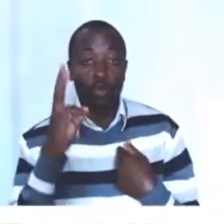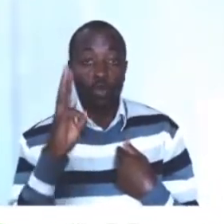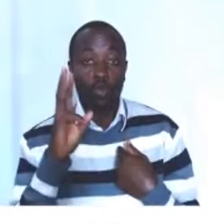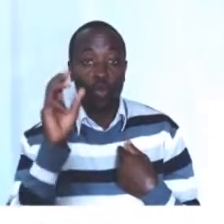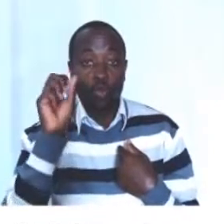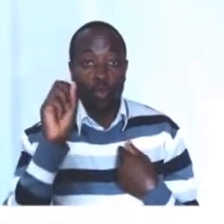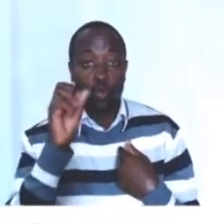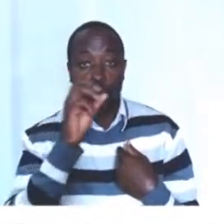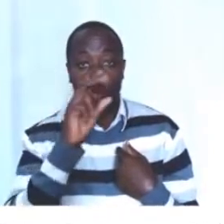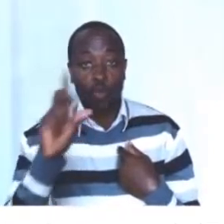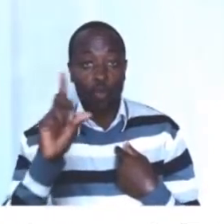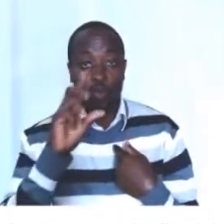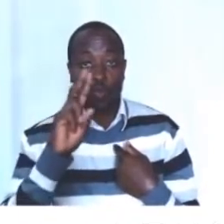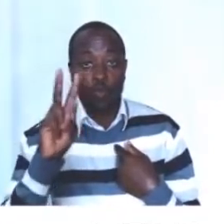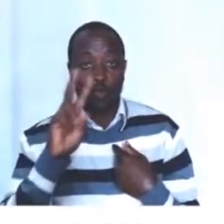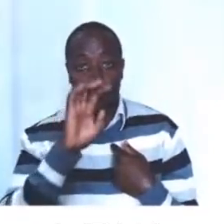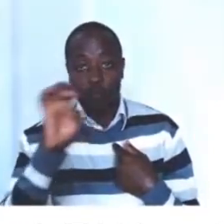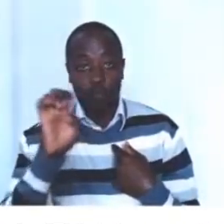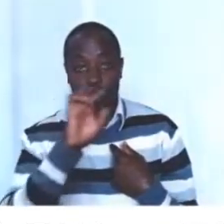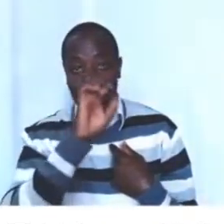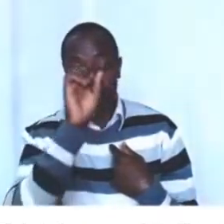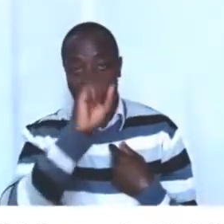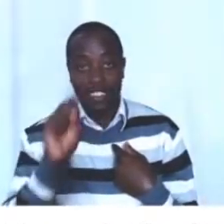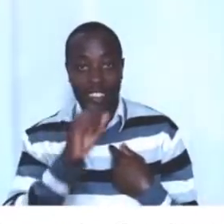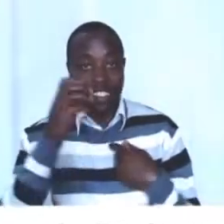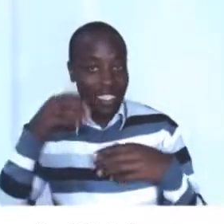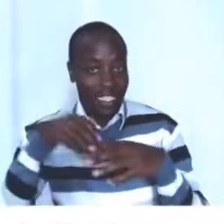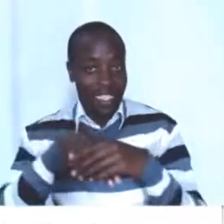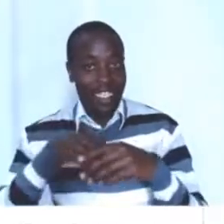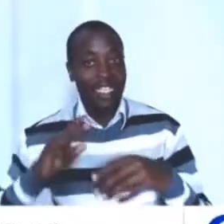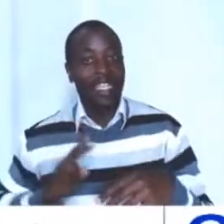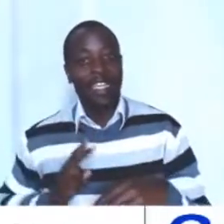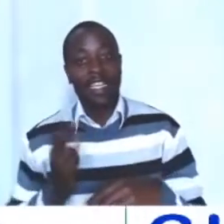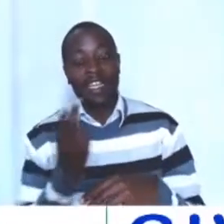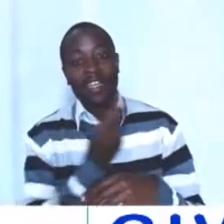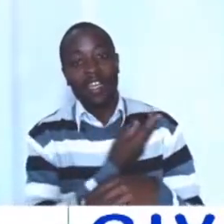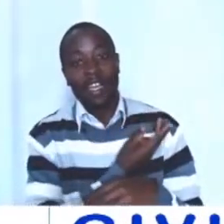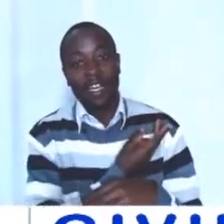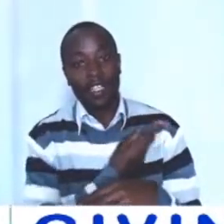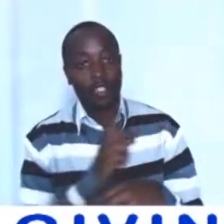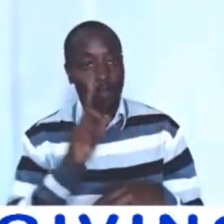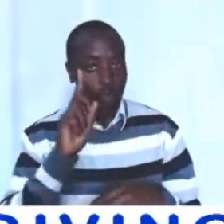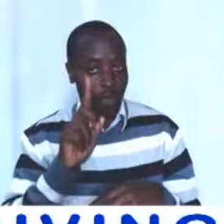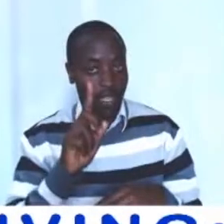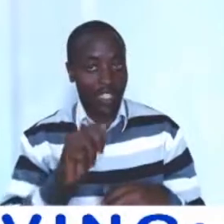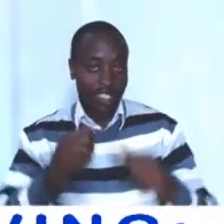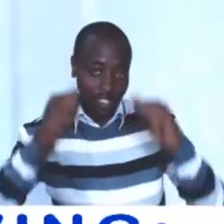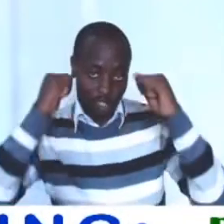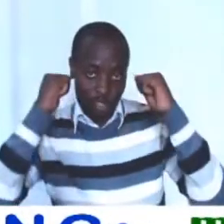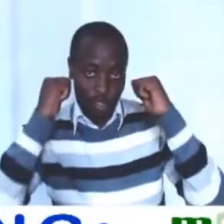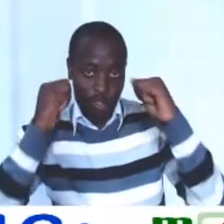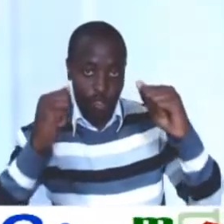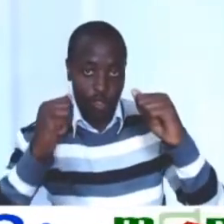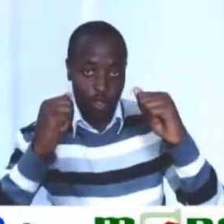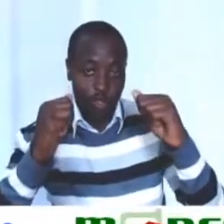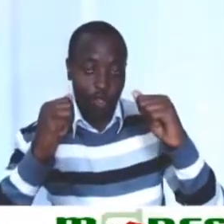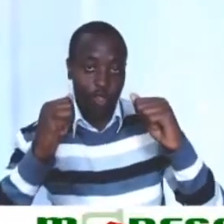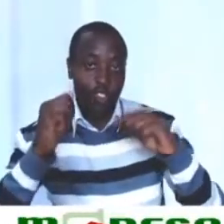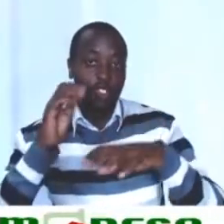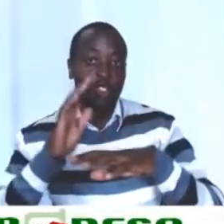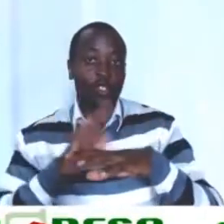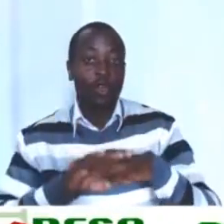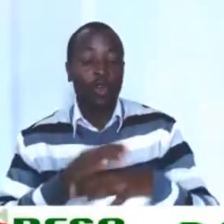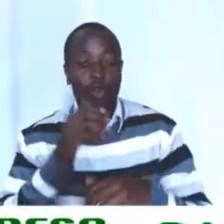within each one of us, and the one that grows stronger depends on